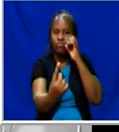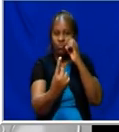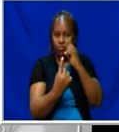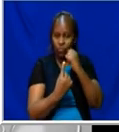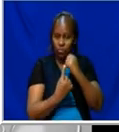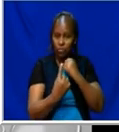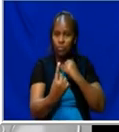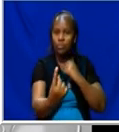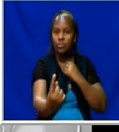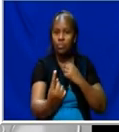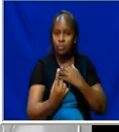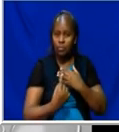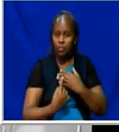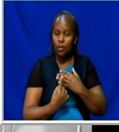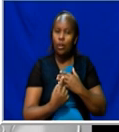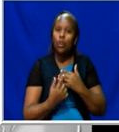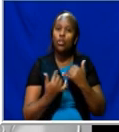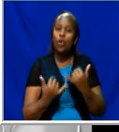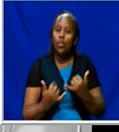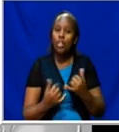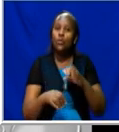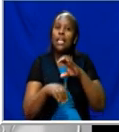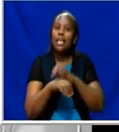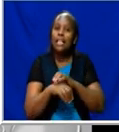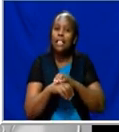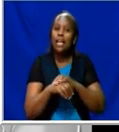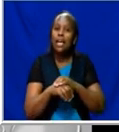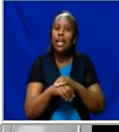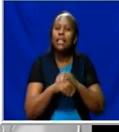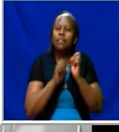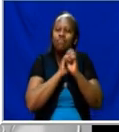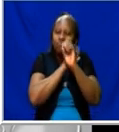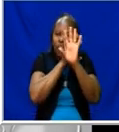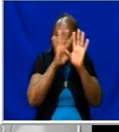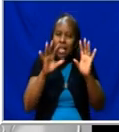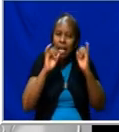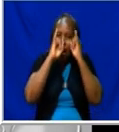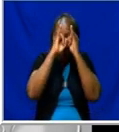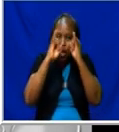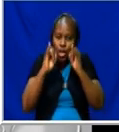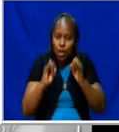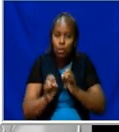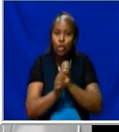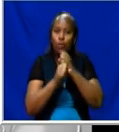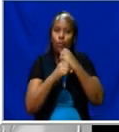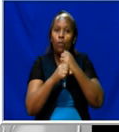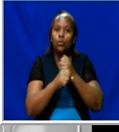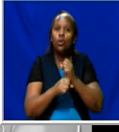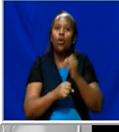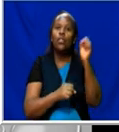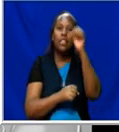fro so that we can get a sharp, clear image formed on the